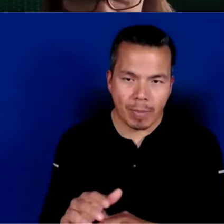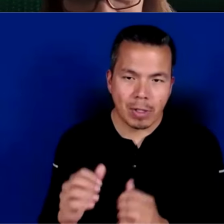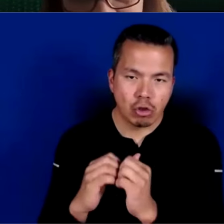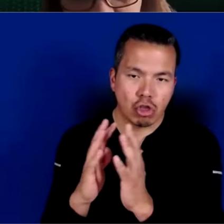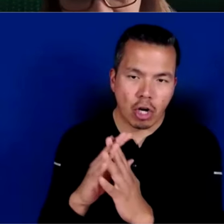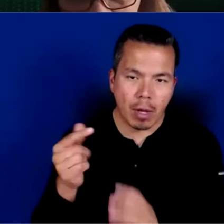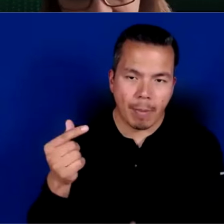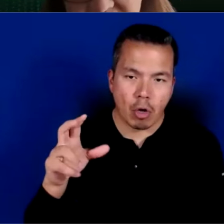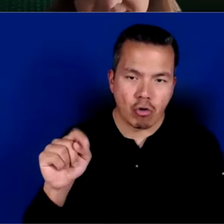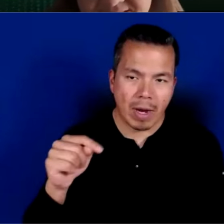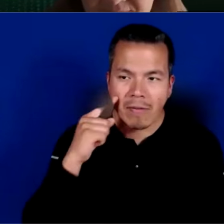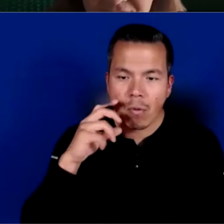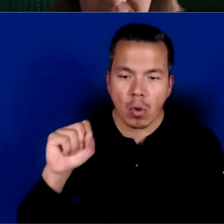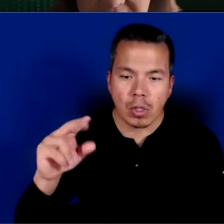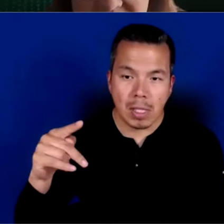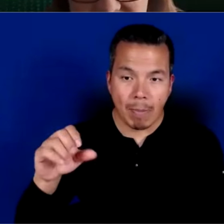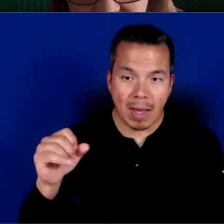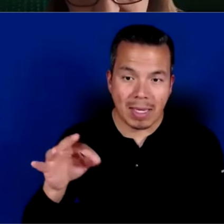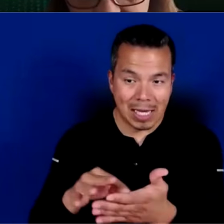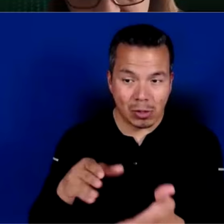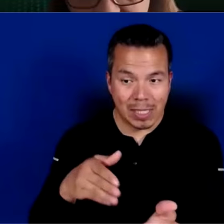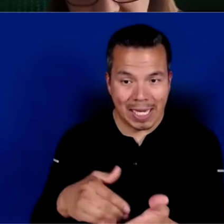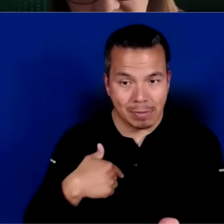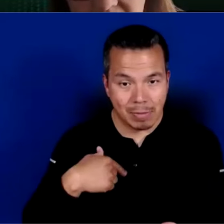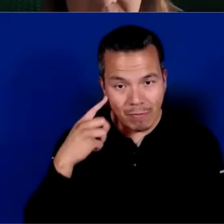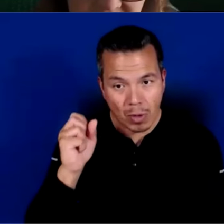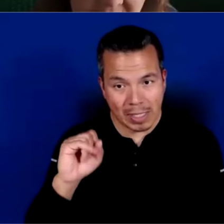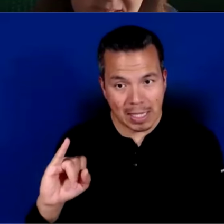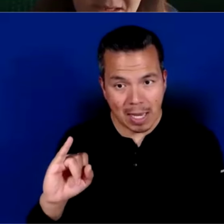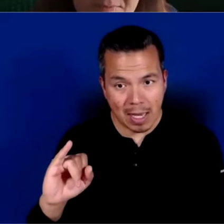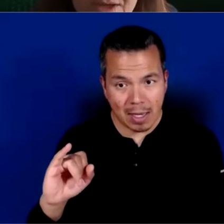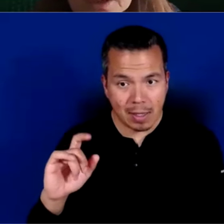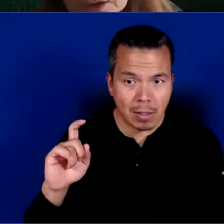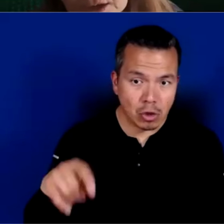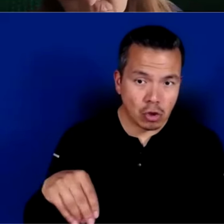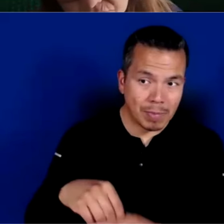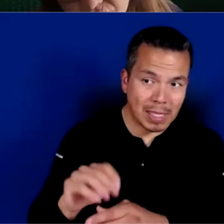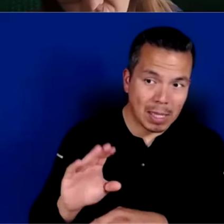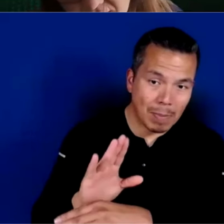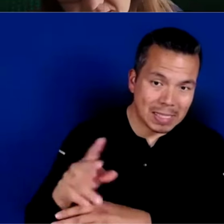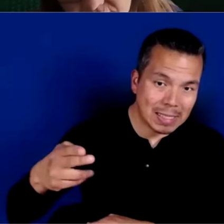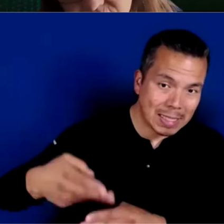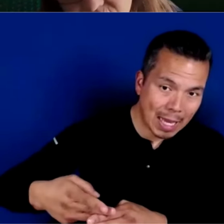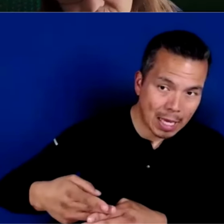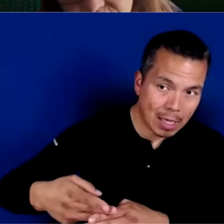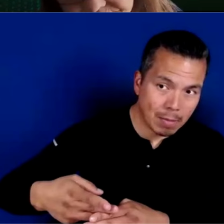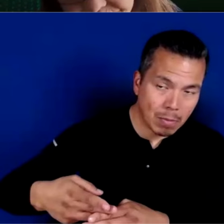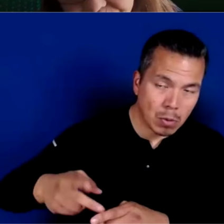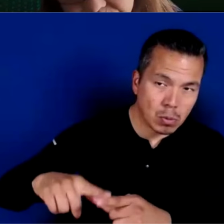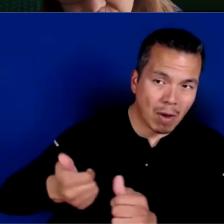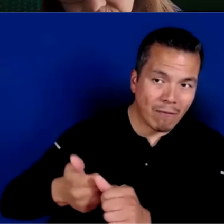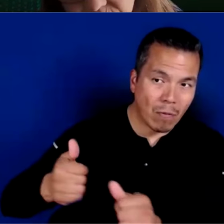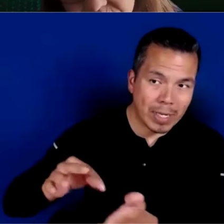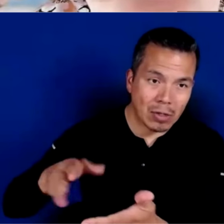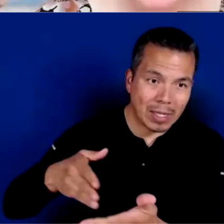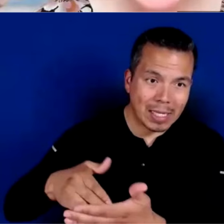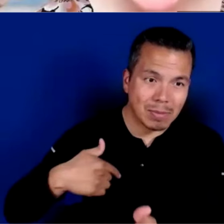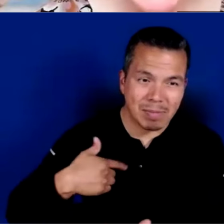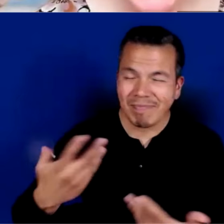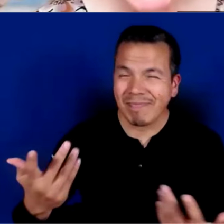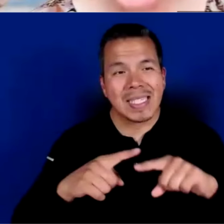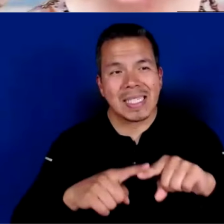for supplies, would it count against me for my SSI? Should it be in the business name in order to not count?